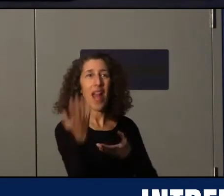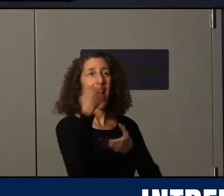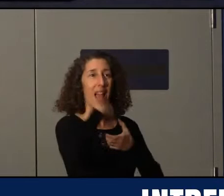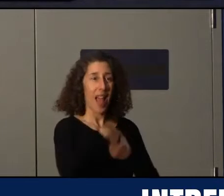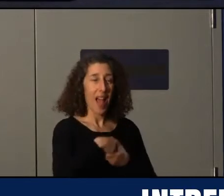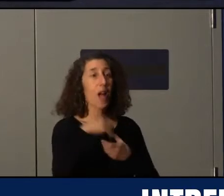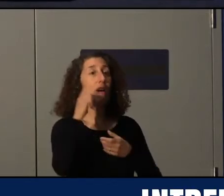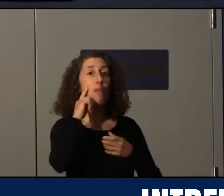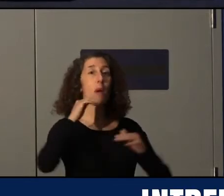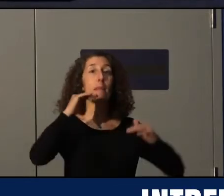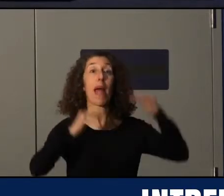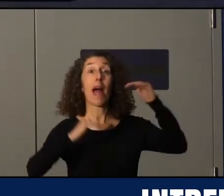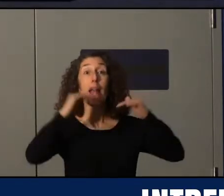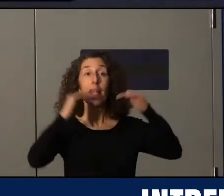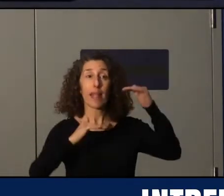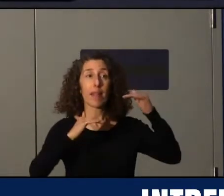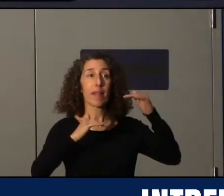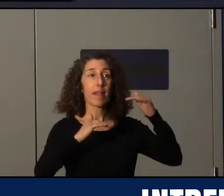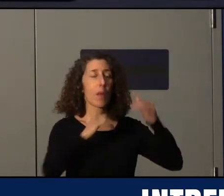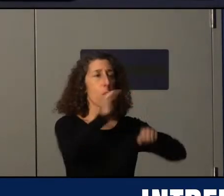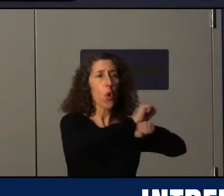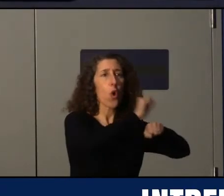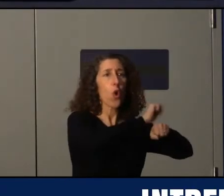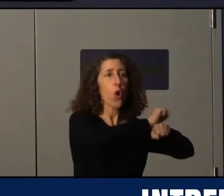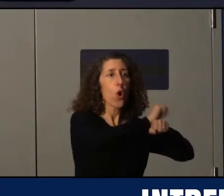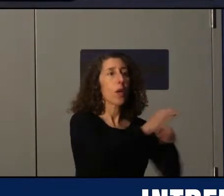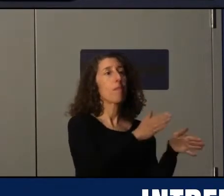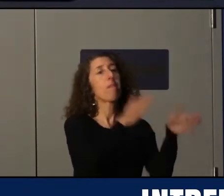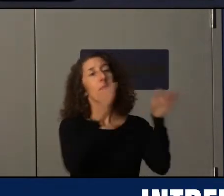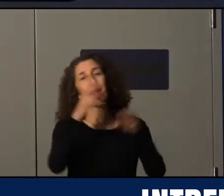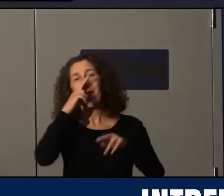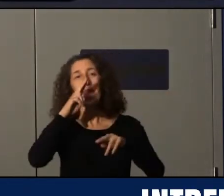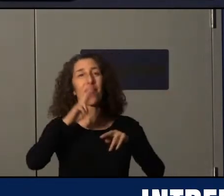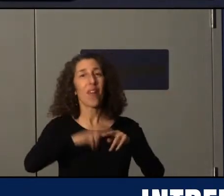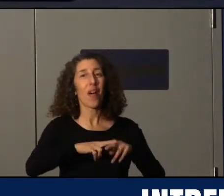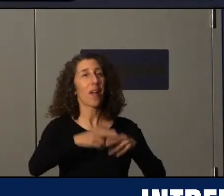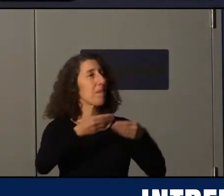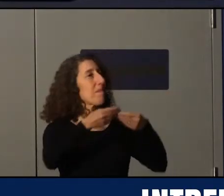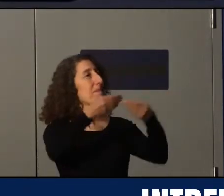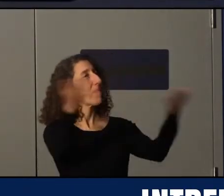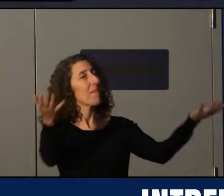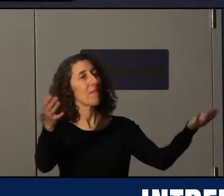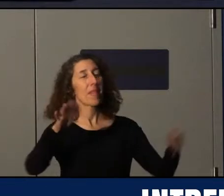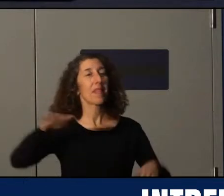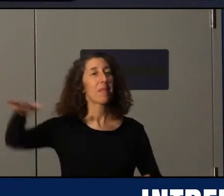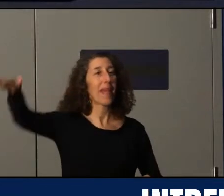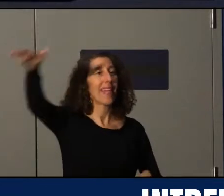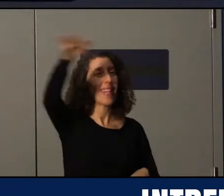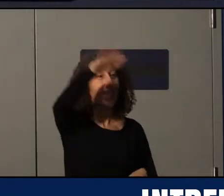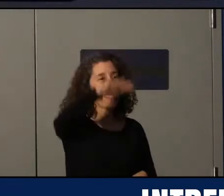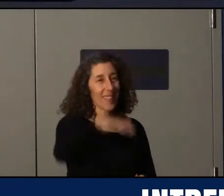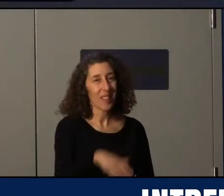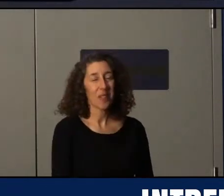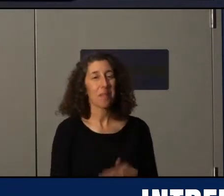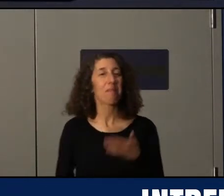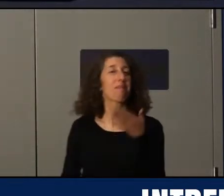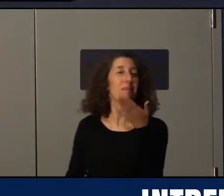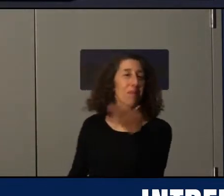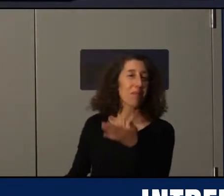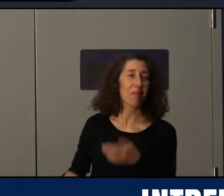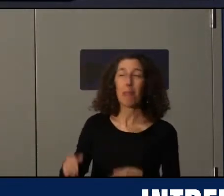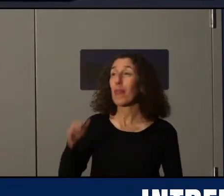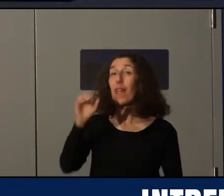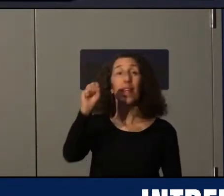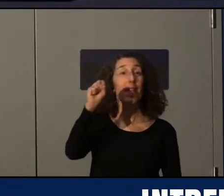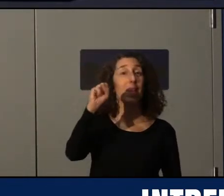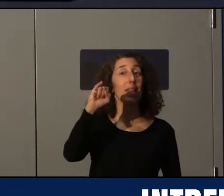purposely taking that forward with us as we explore space. Awesome. All right, Sian, how about you? Your journey to get there, again, it was a